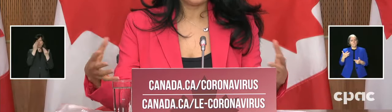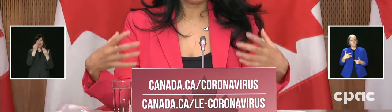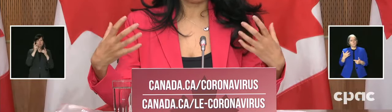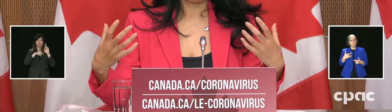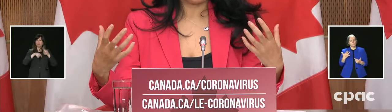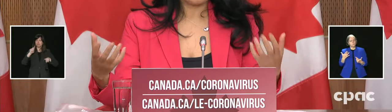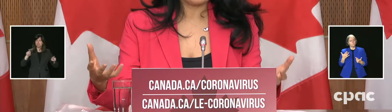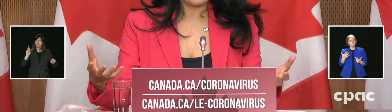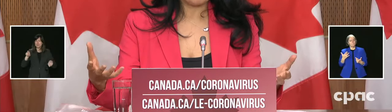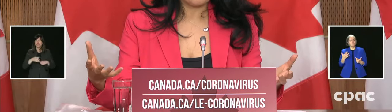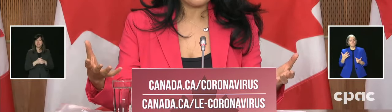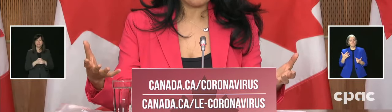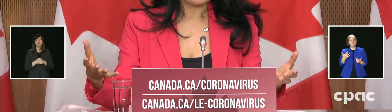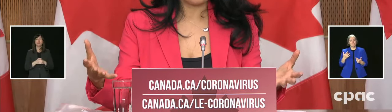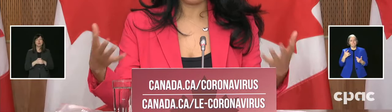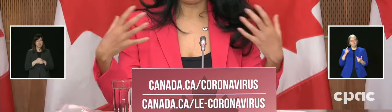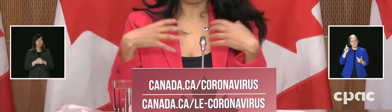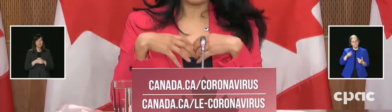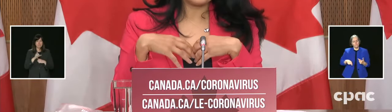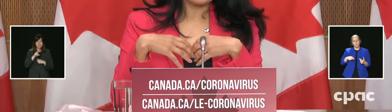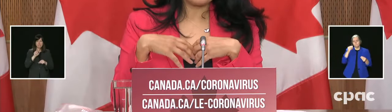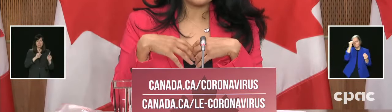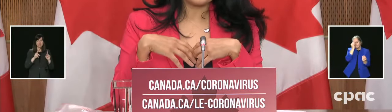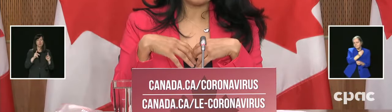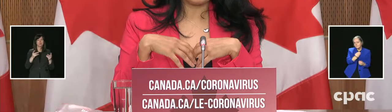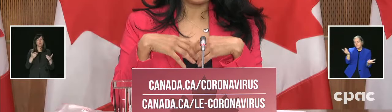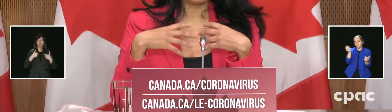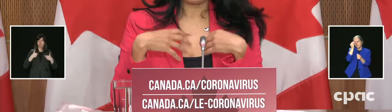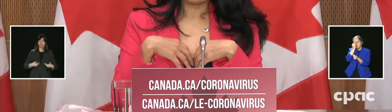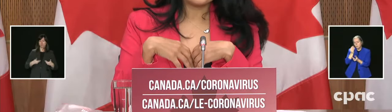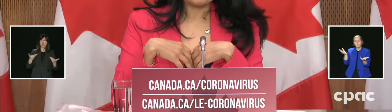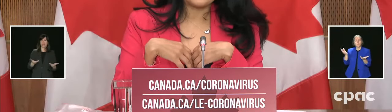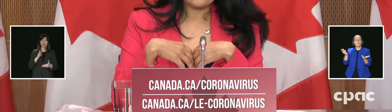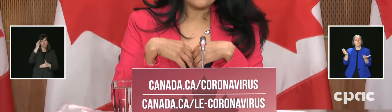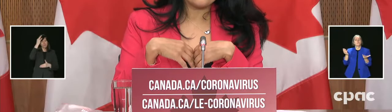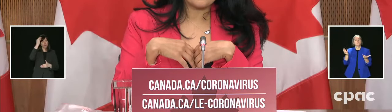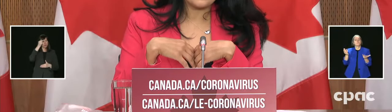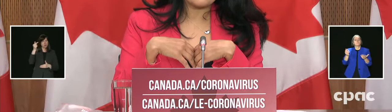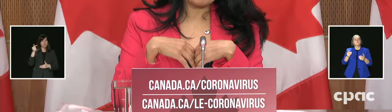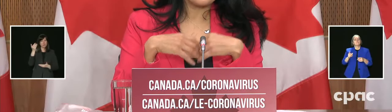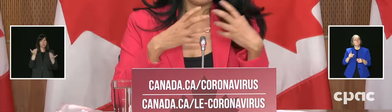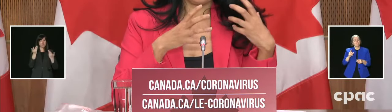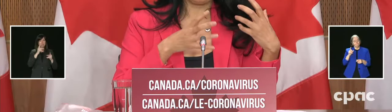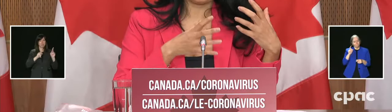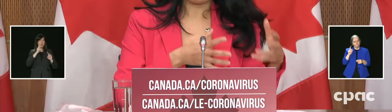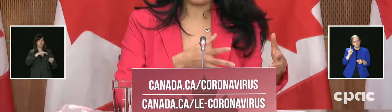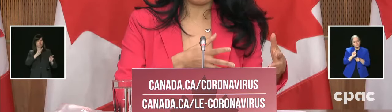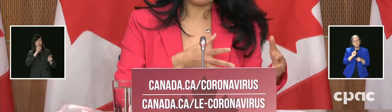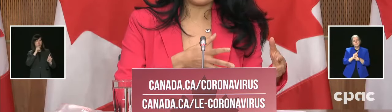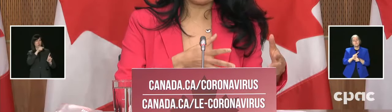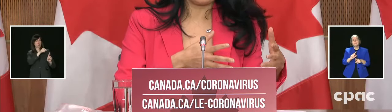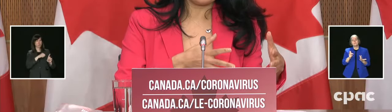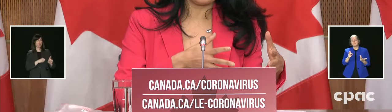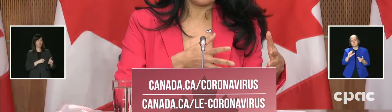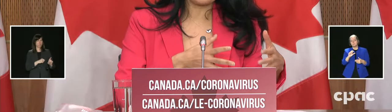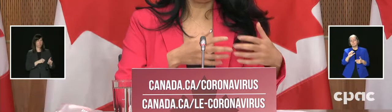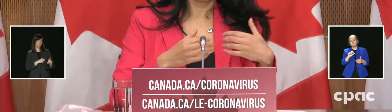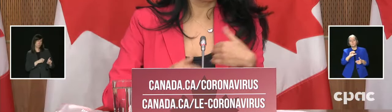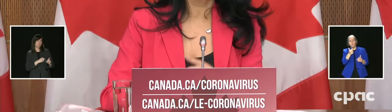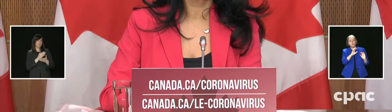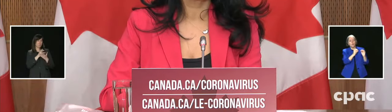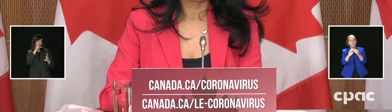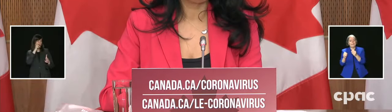people to be able to amplify that message. I'm here at the federal government. People may not know who I am. They will take my information in a certain